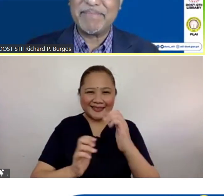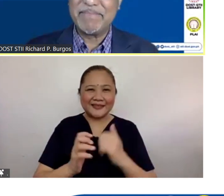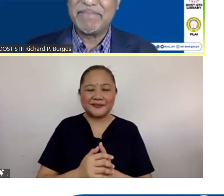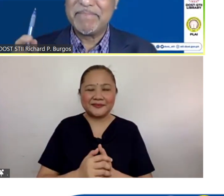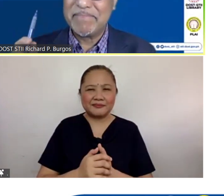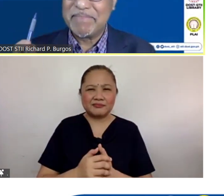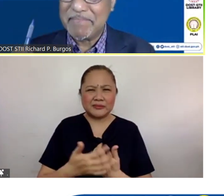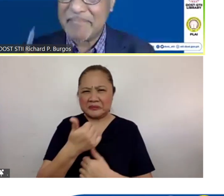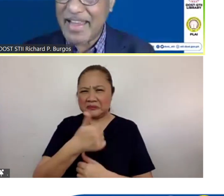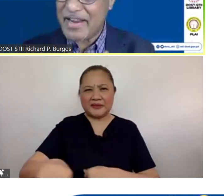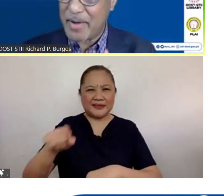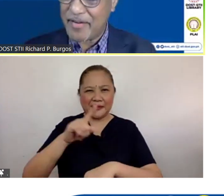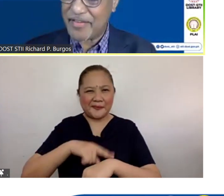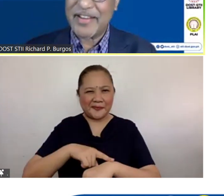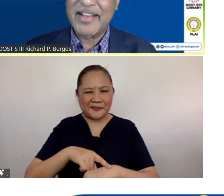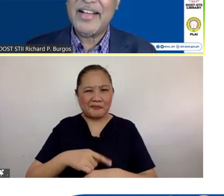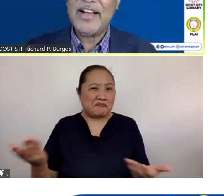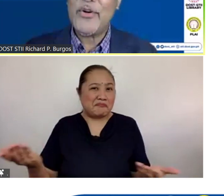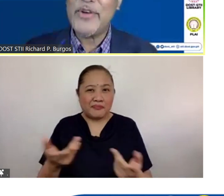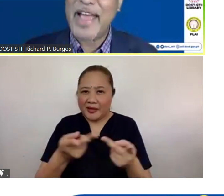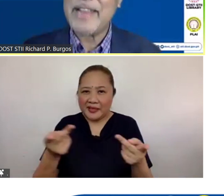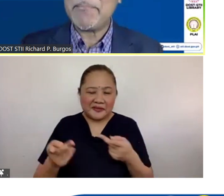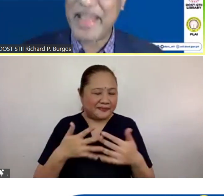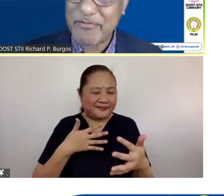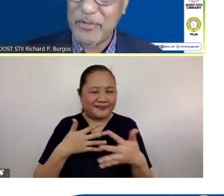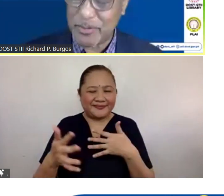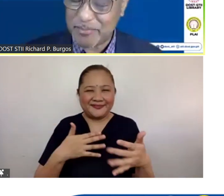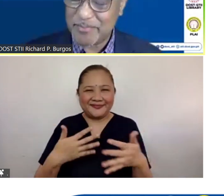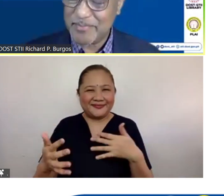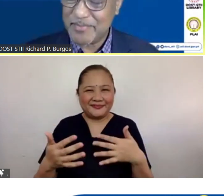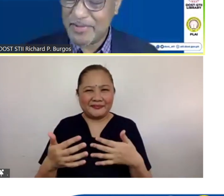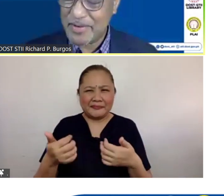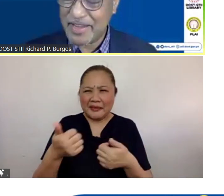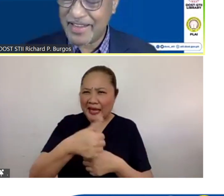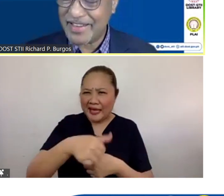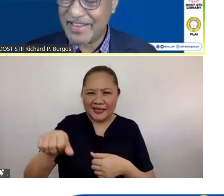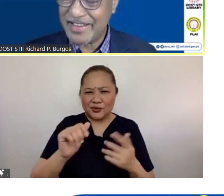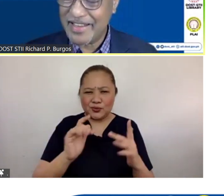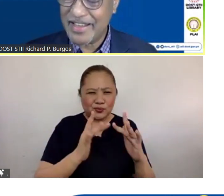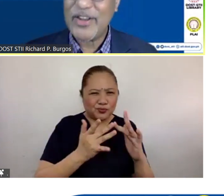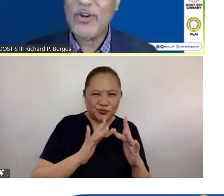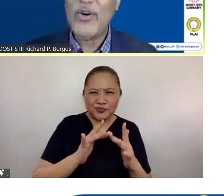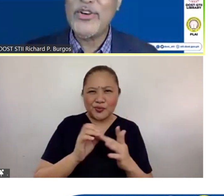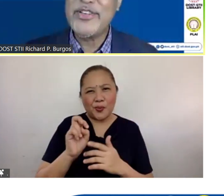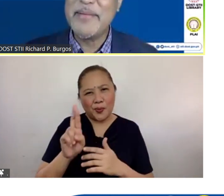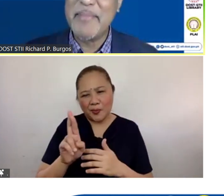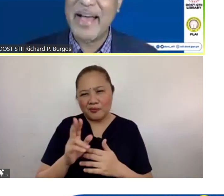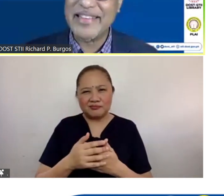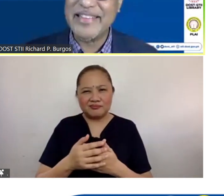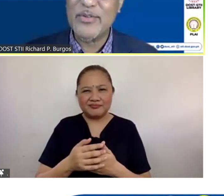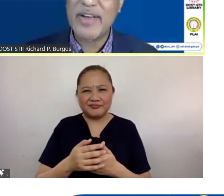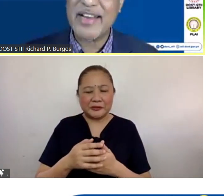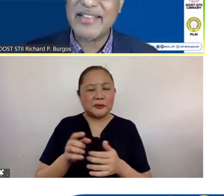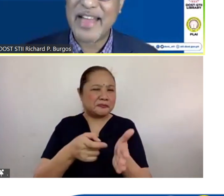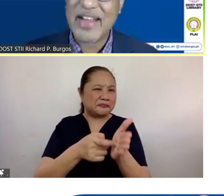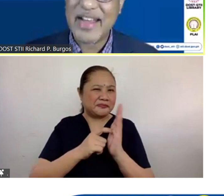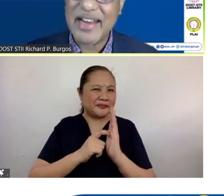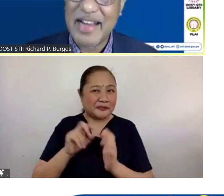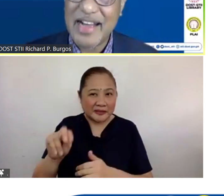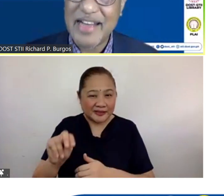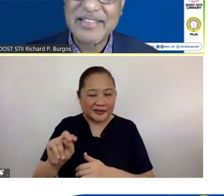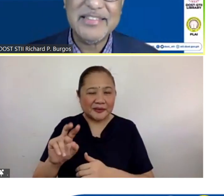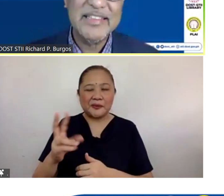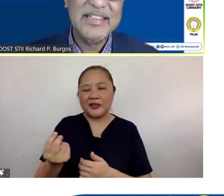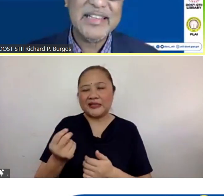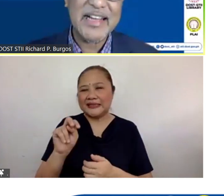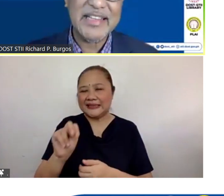anytime, anywhere, on any platform, okay, on demand. Kung kailan tayo